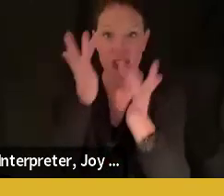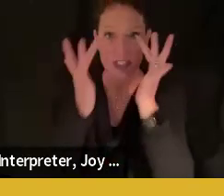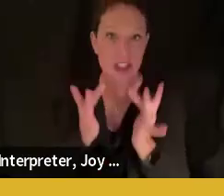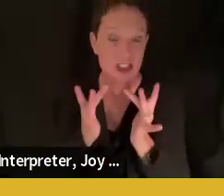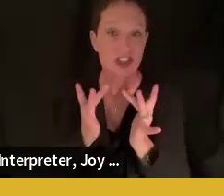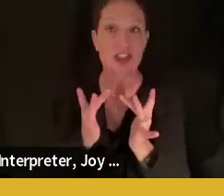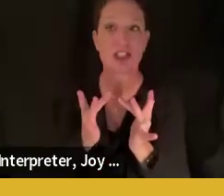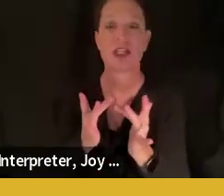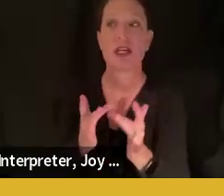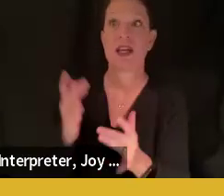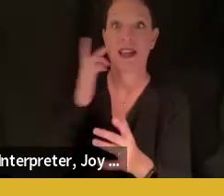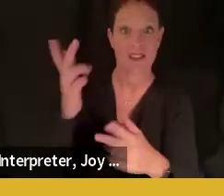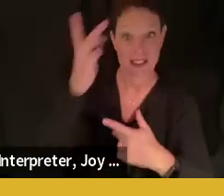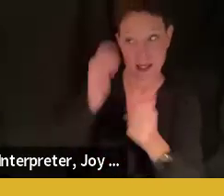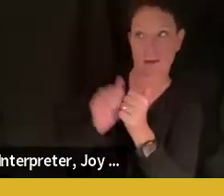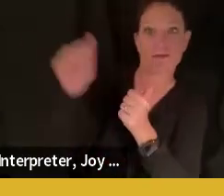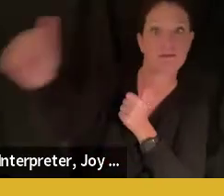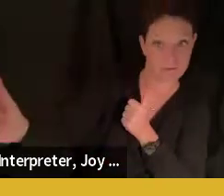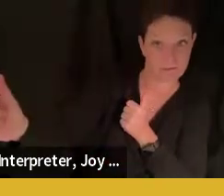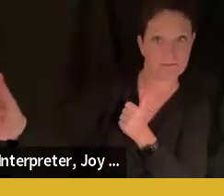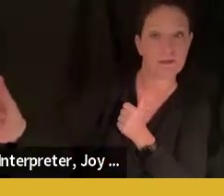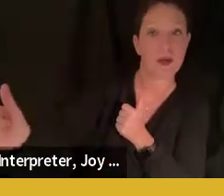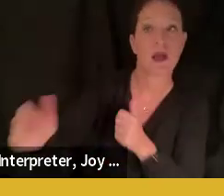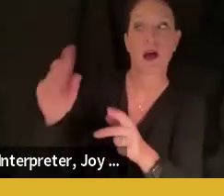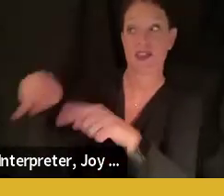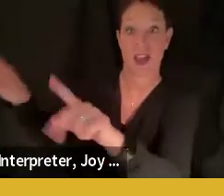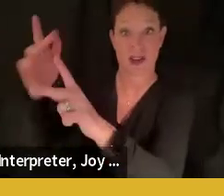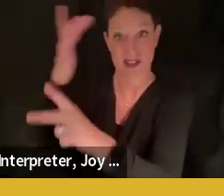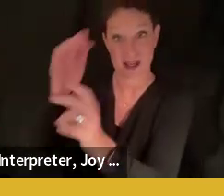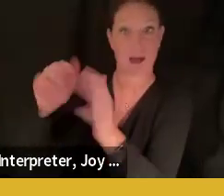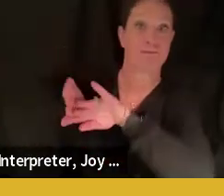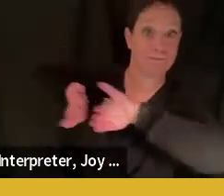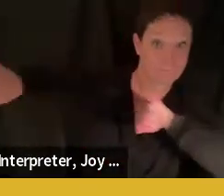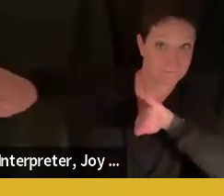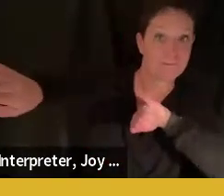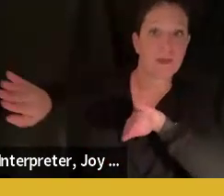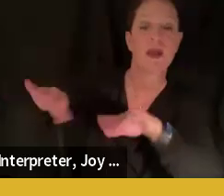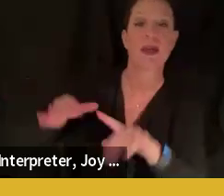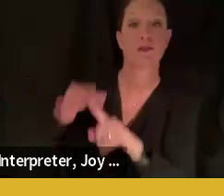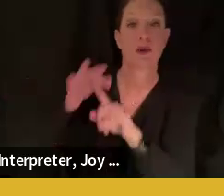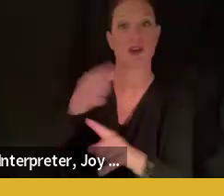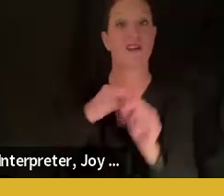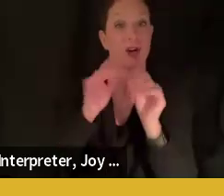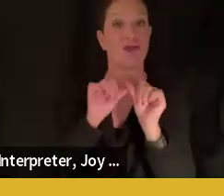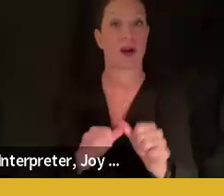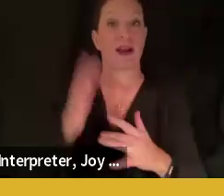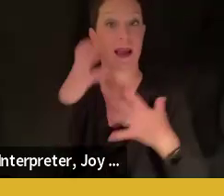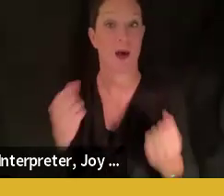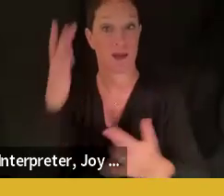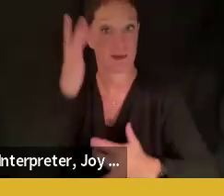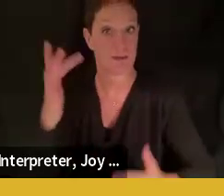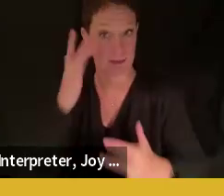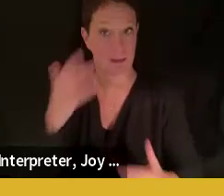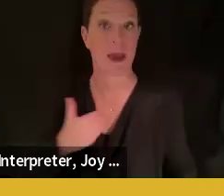keeping distance if you are sick, and keeping distance from people who are sick, especially if you have a chronic health condition.